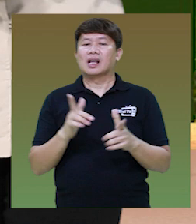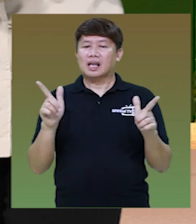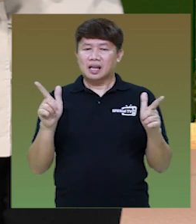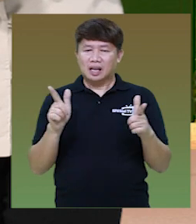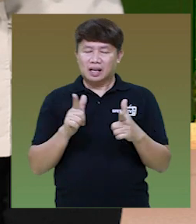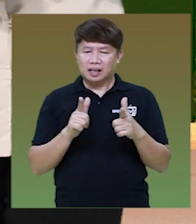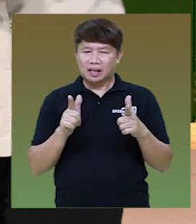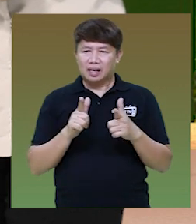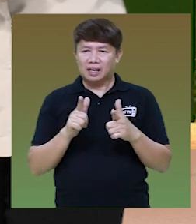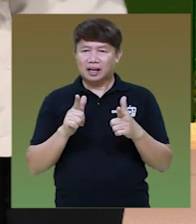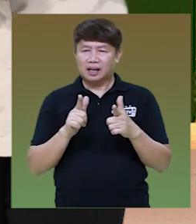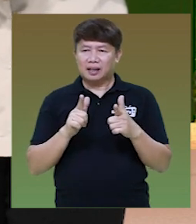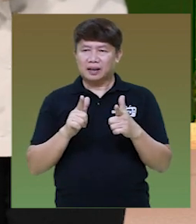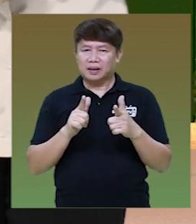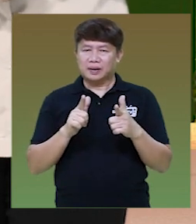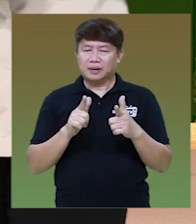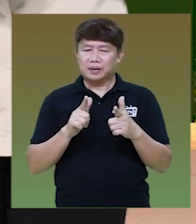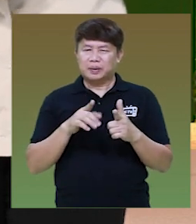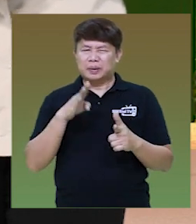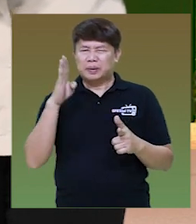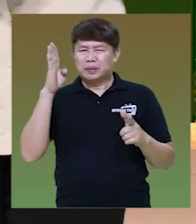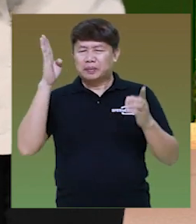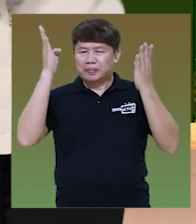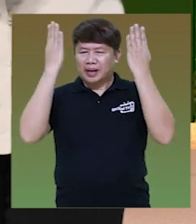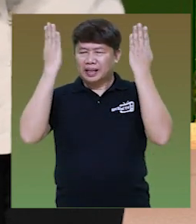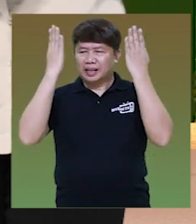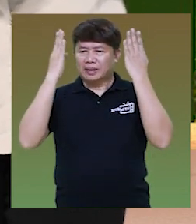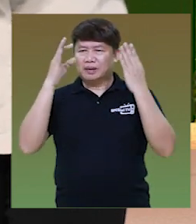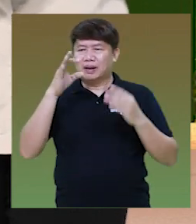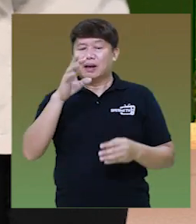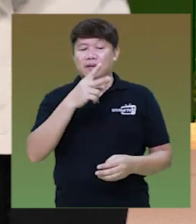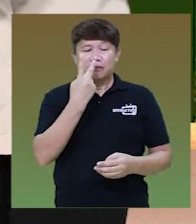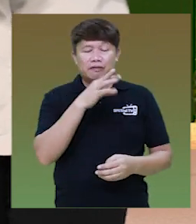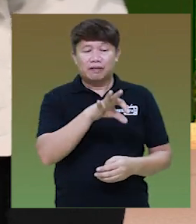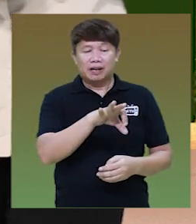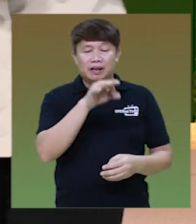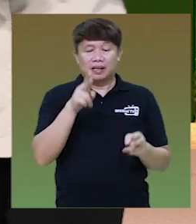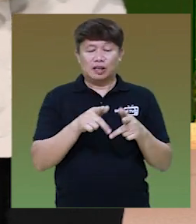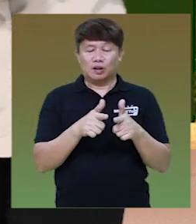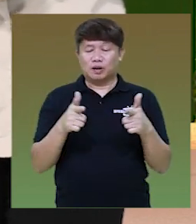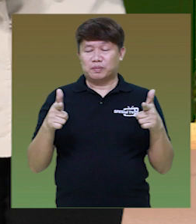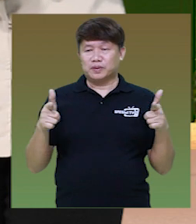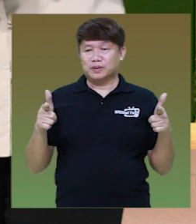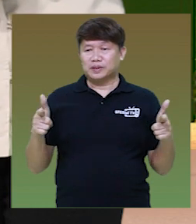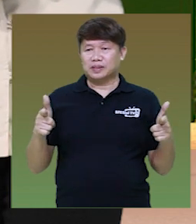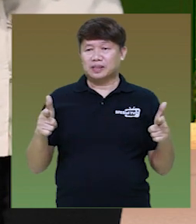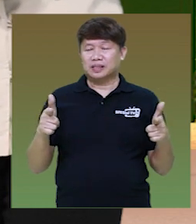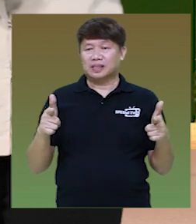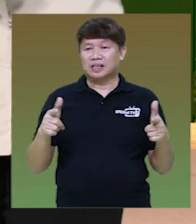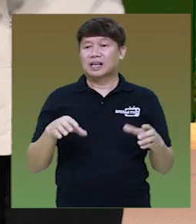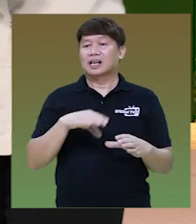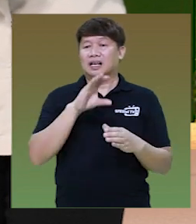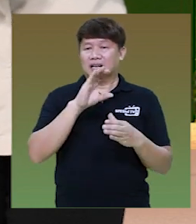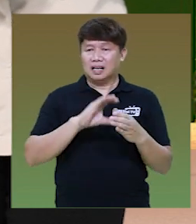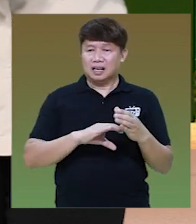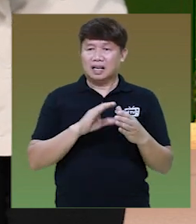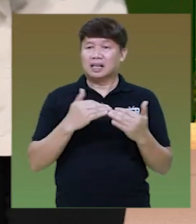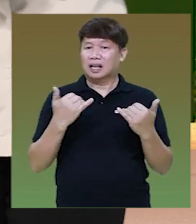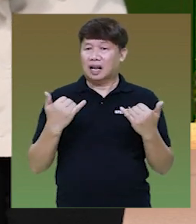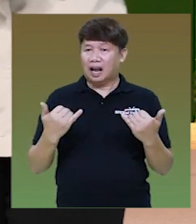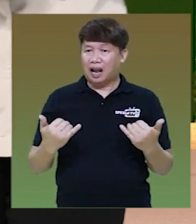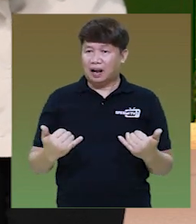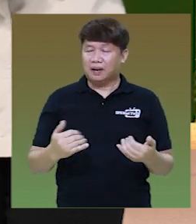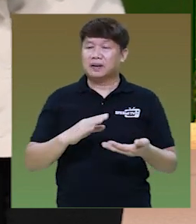The little bunny found an enormous carrot. Now, here's the story from the